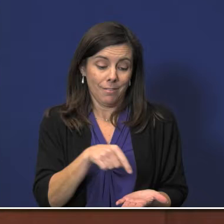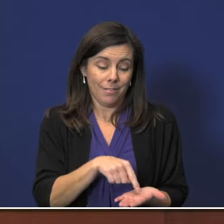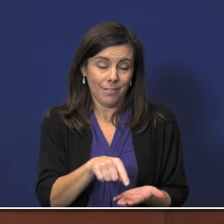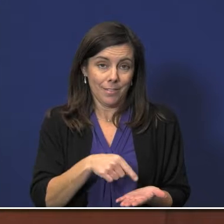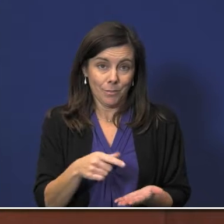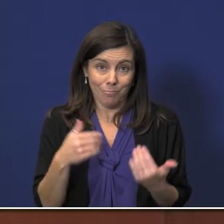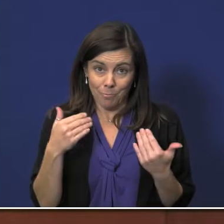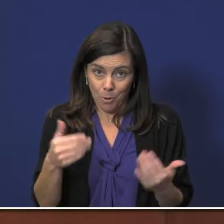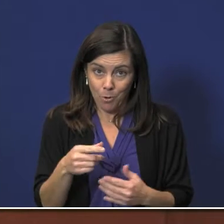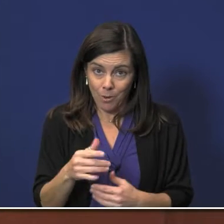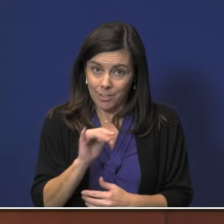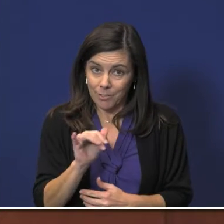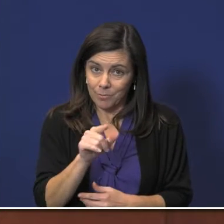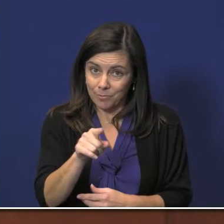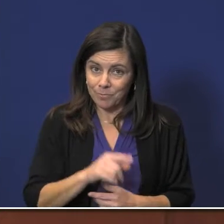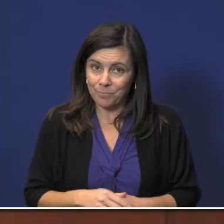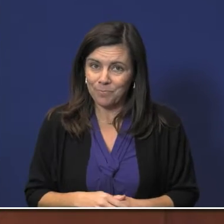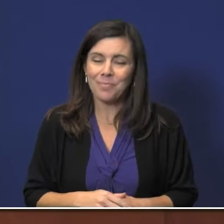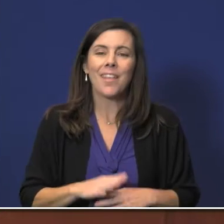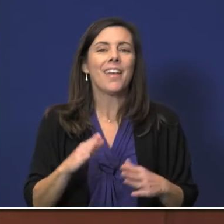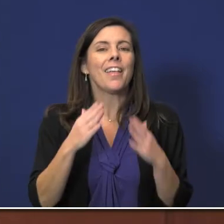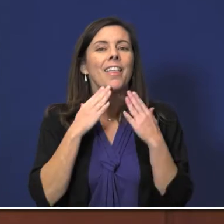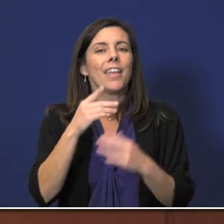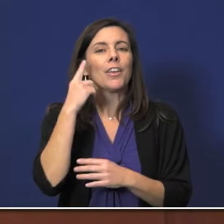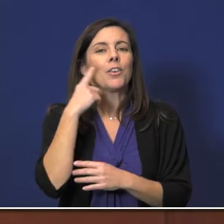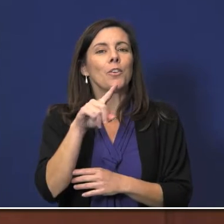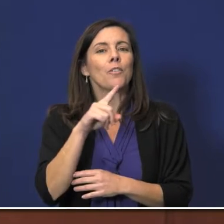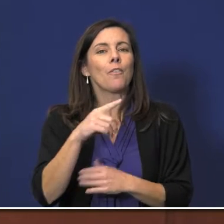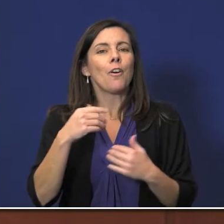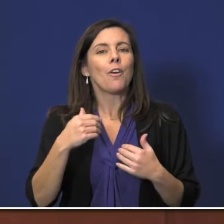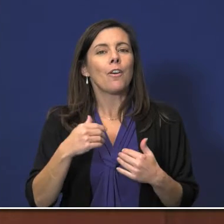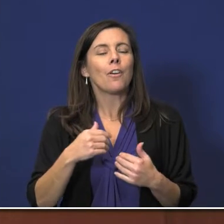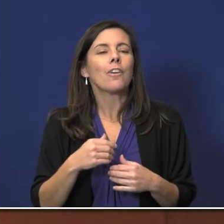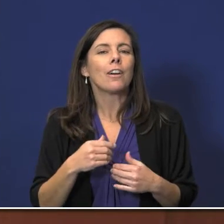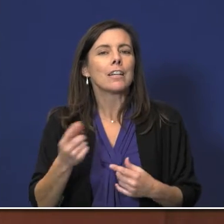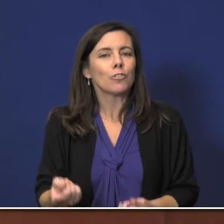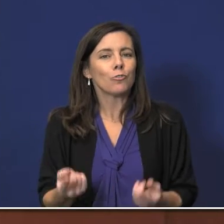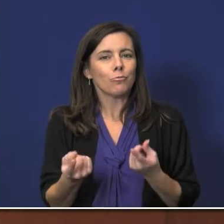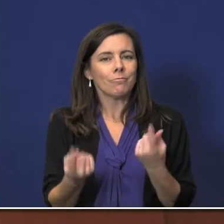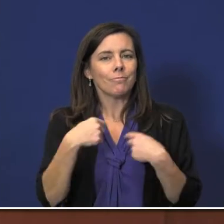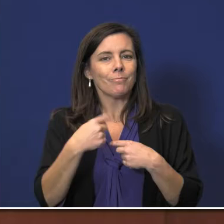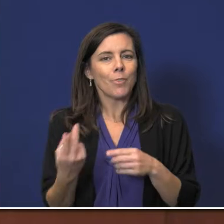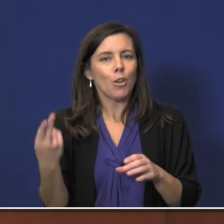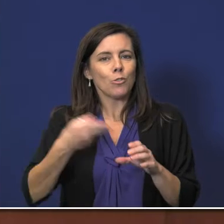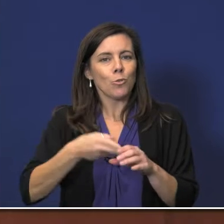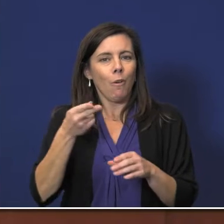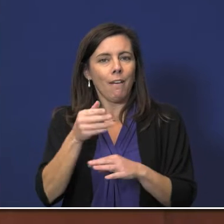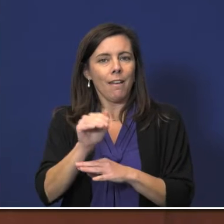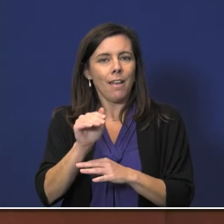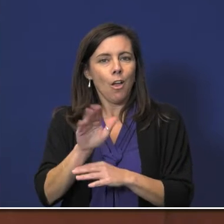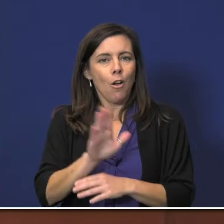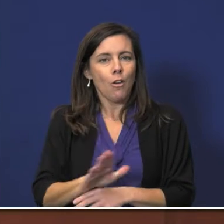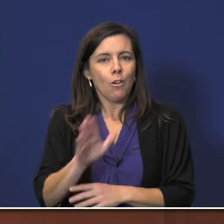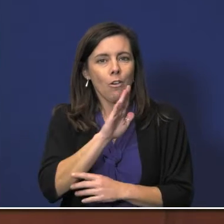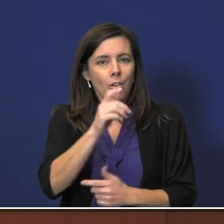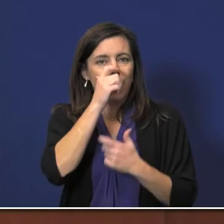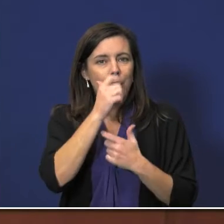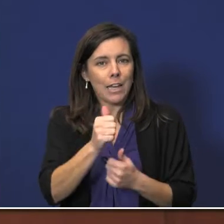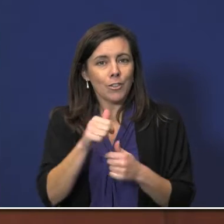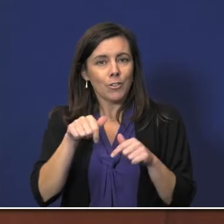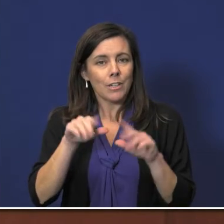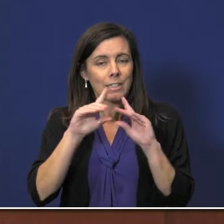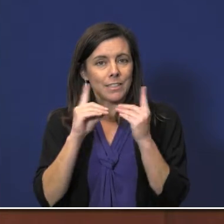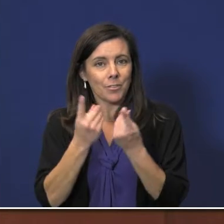it. Thank you for taking the time to join us this evening and for your interest in the Cypress-Fairbanks Independent School